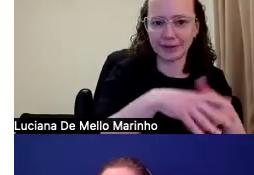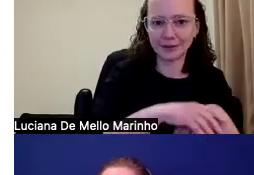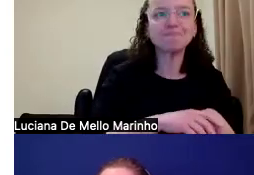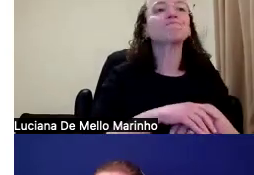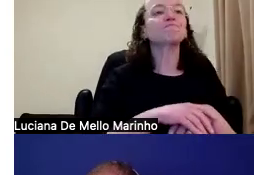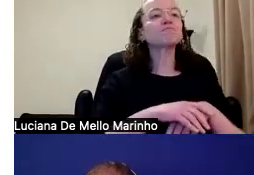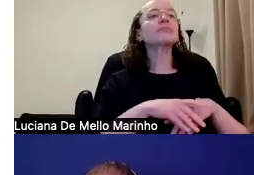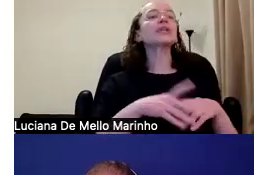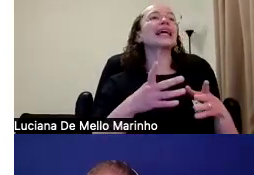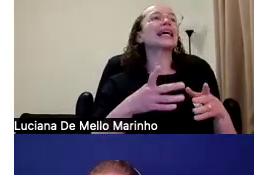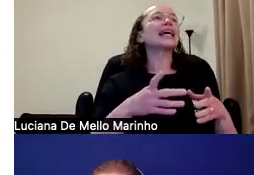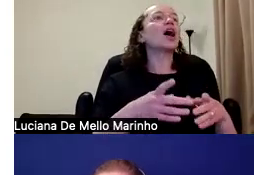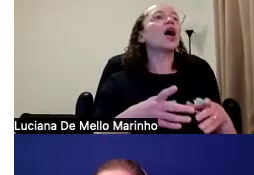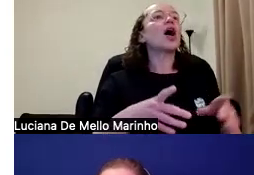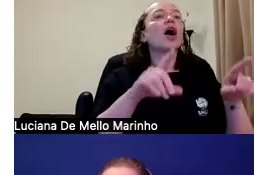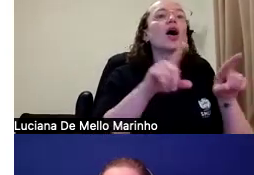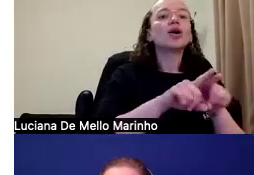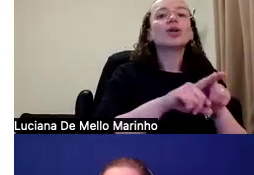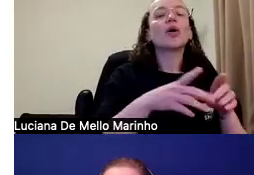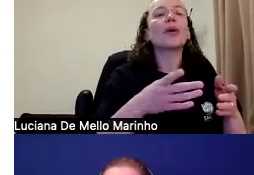can plan ahead. Okay.